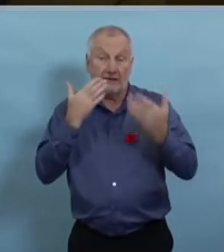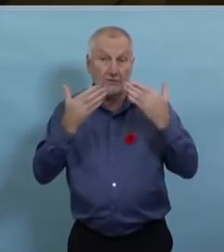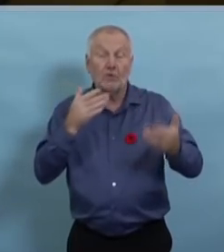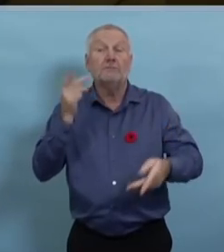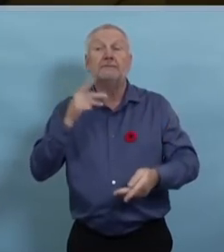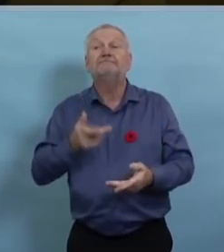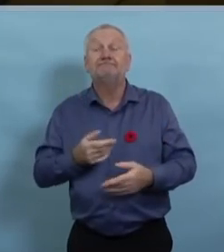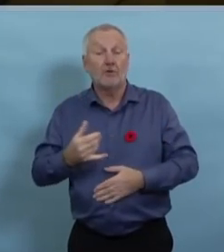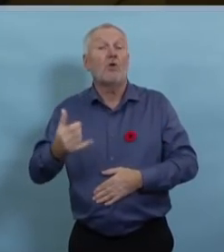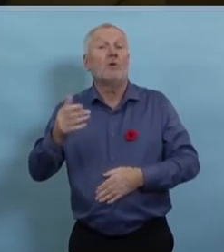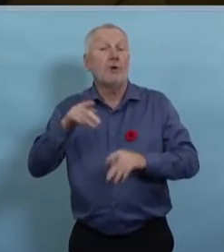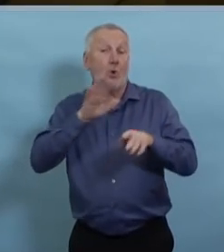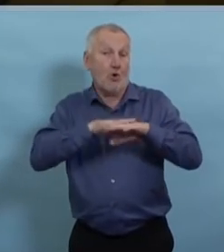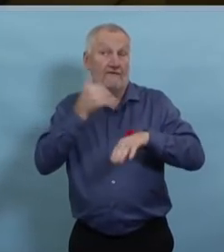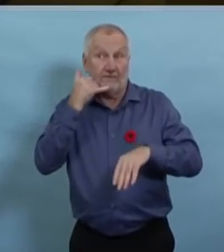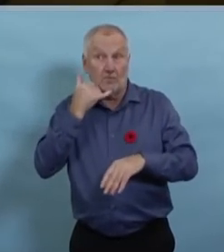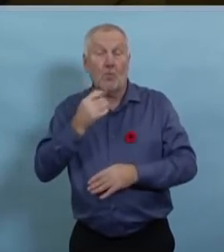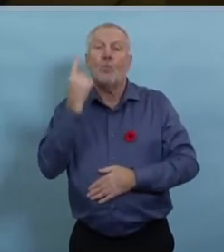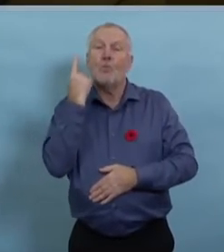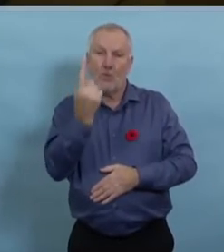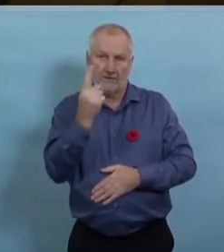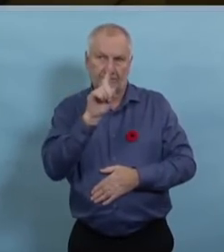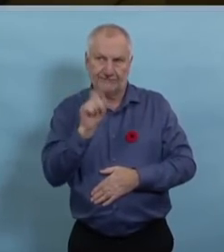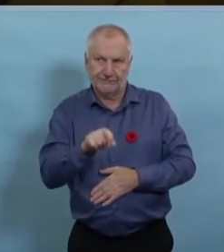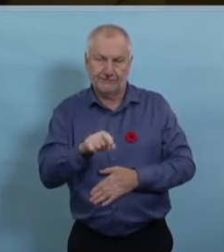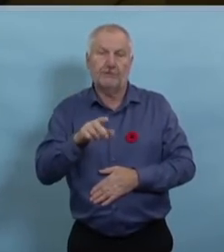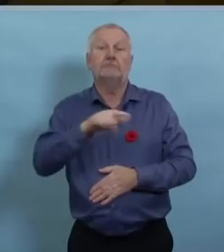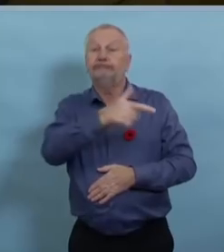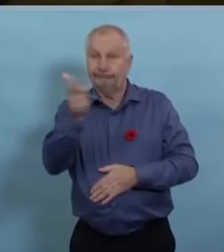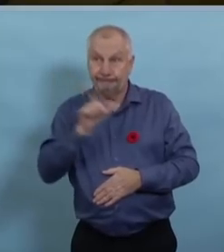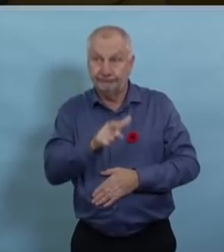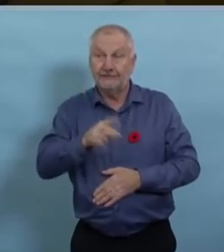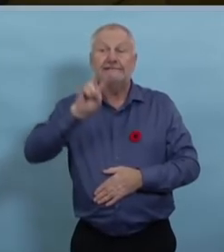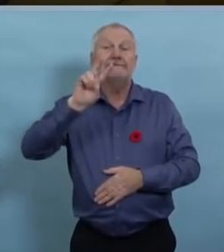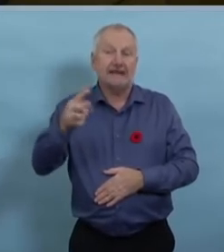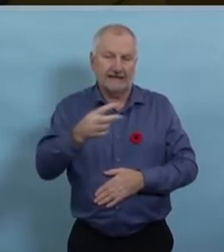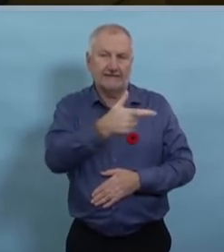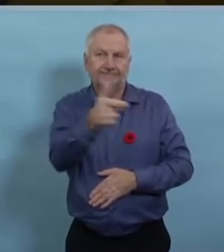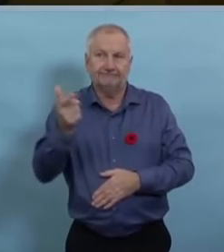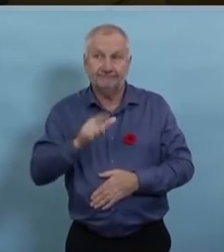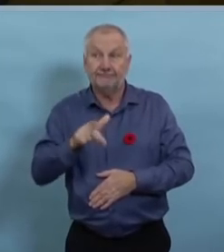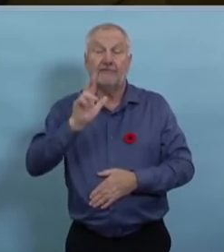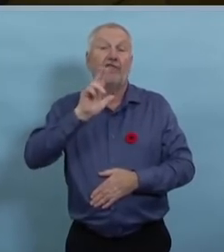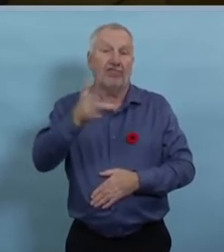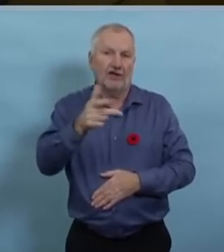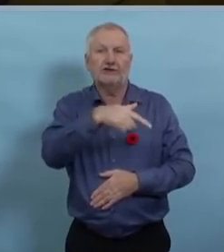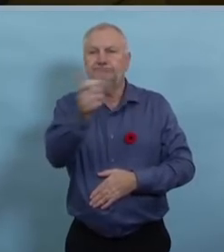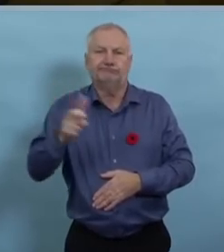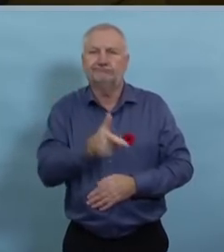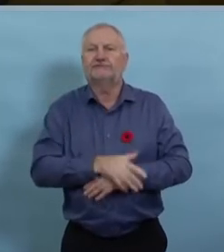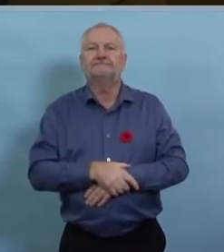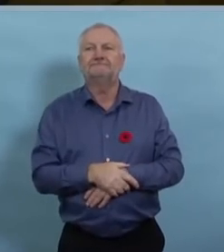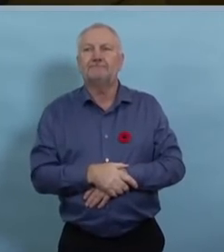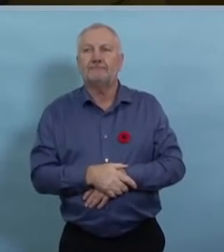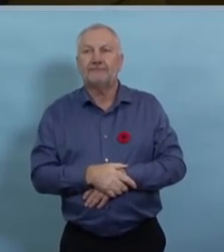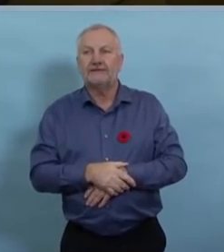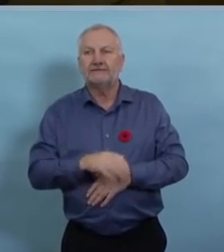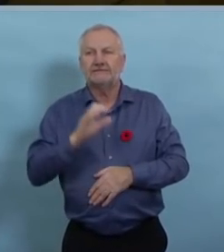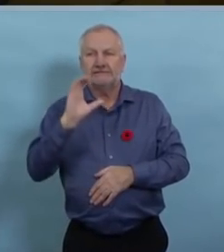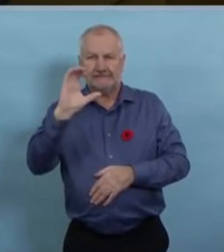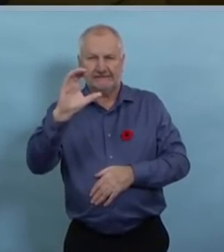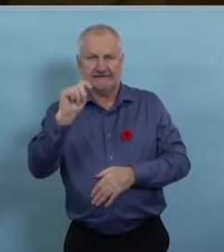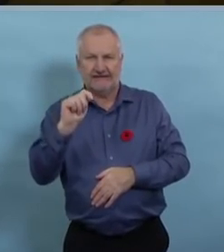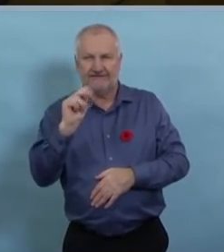have one preliminary and two follow-up questions this morning. Up first from CTV Winnipeg,